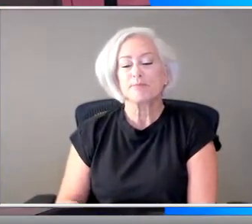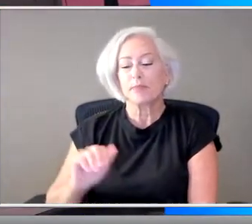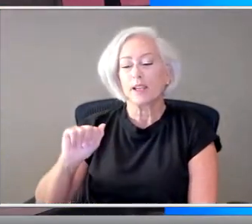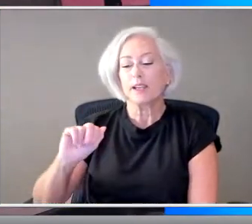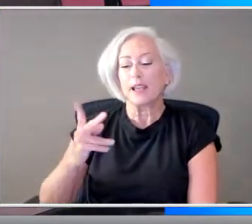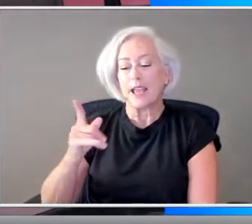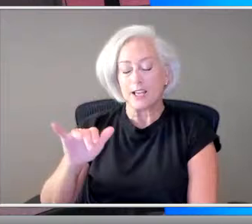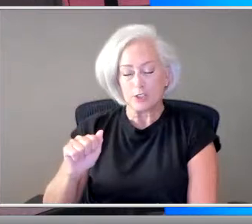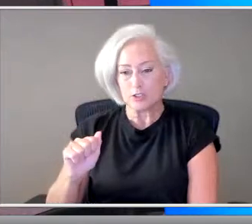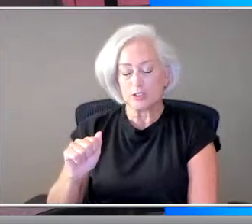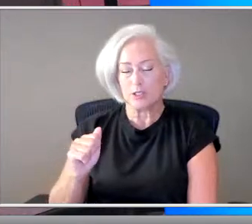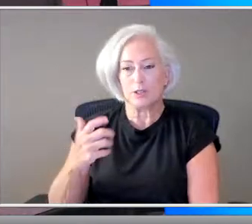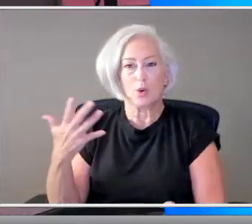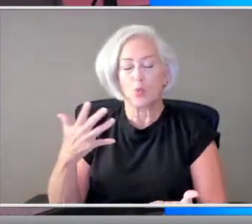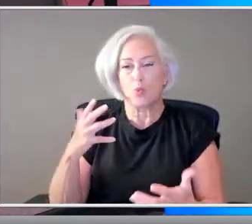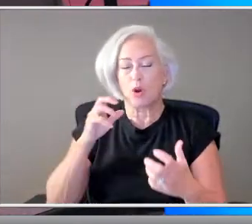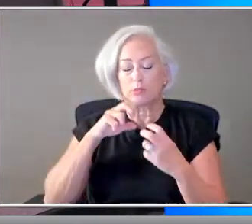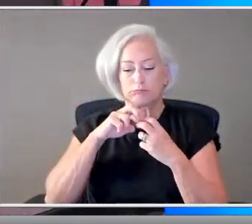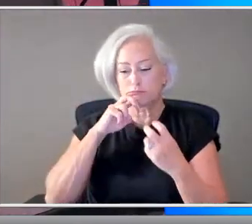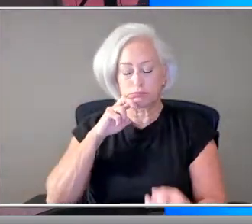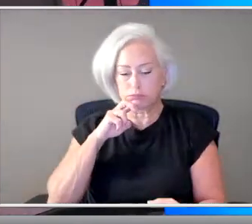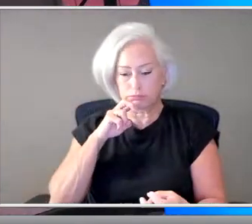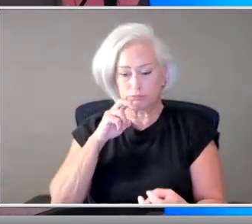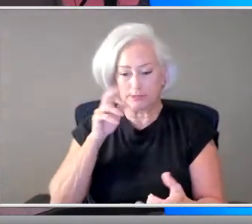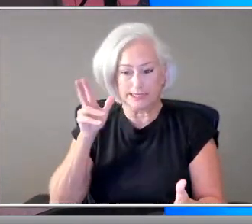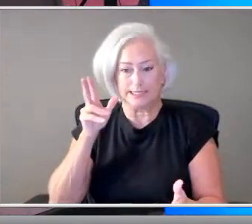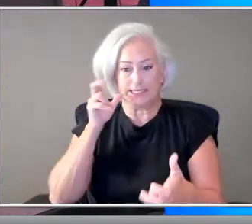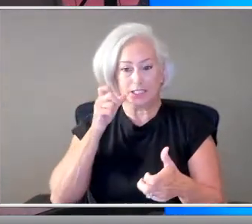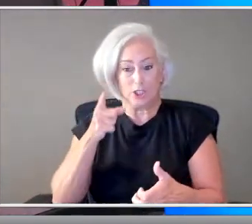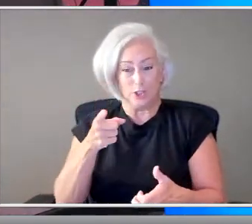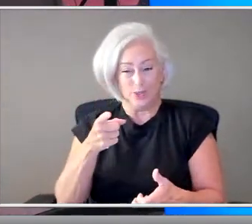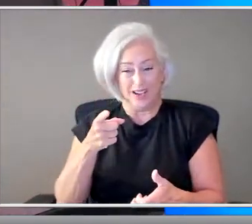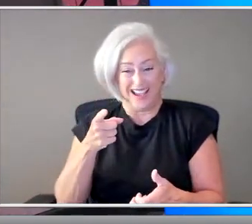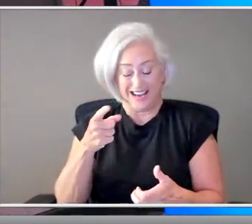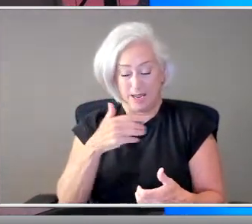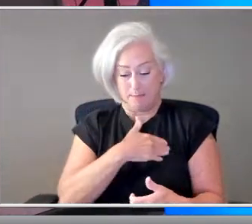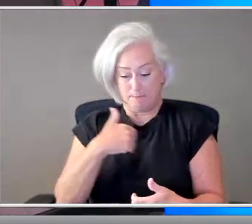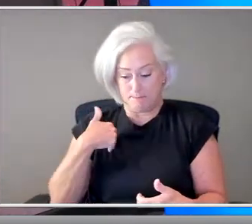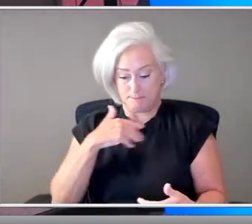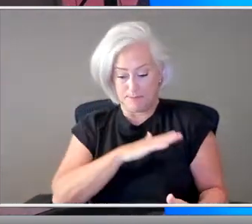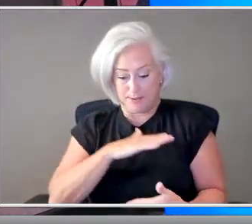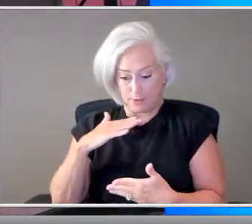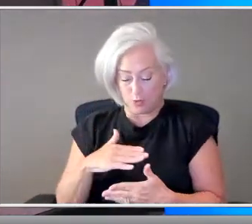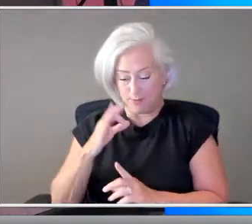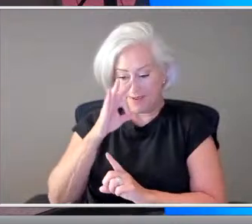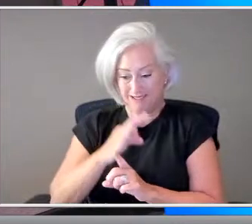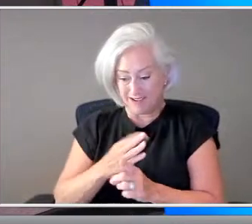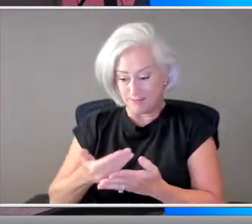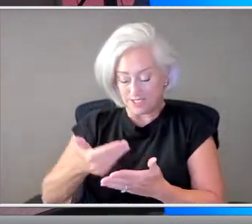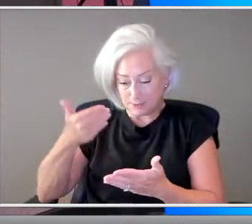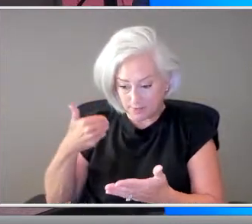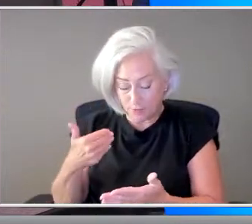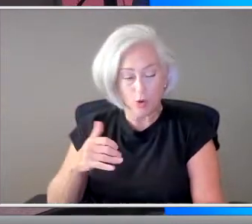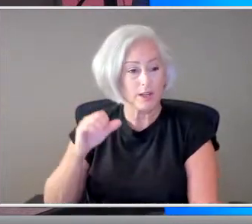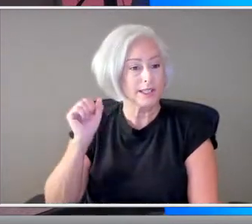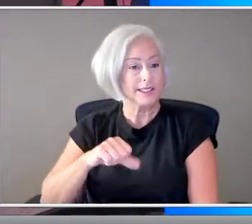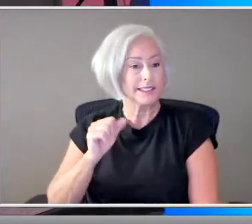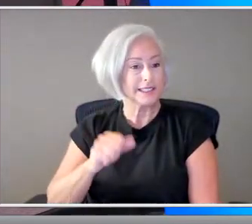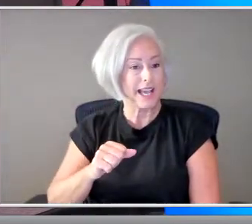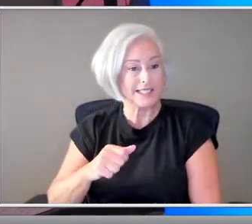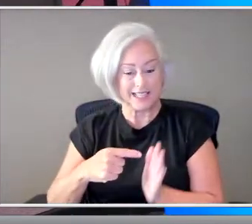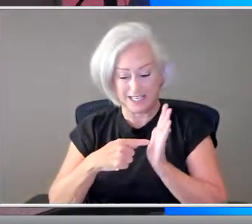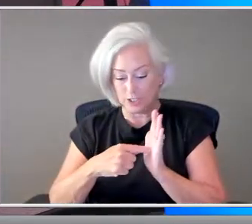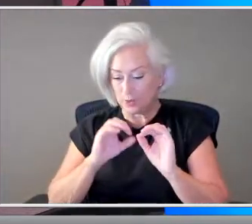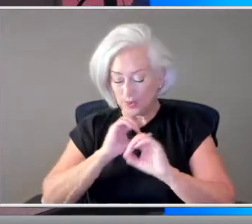jarring as a person listening to this is you had had a mammogram just 9 months prior? I had. And it didn't, this wasn't